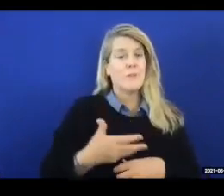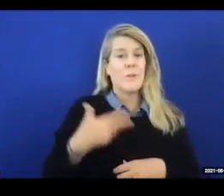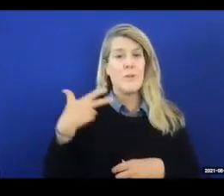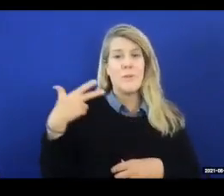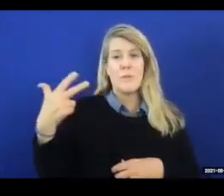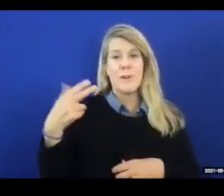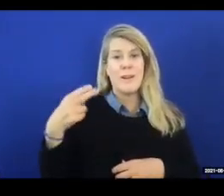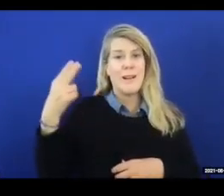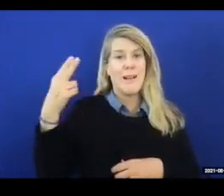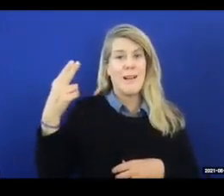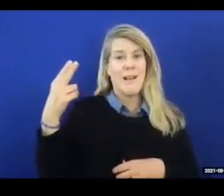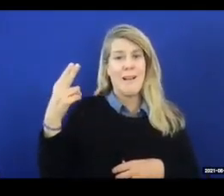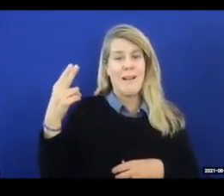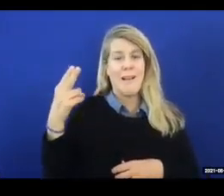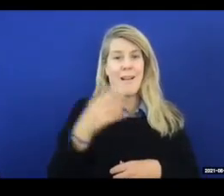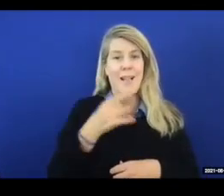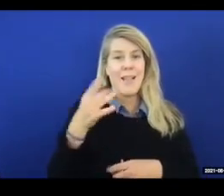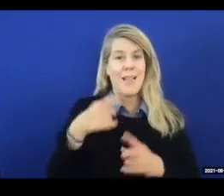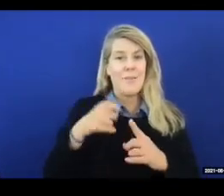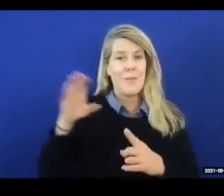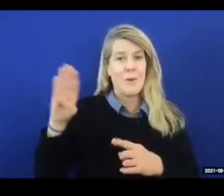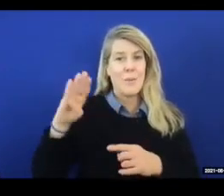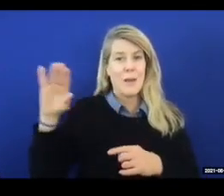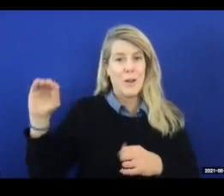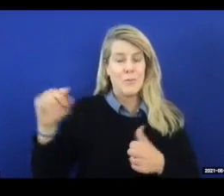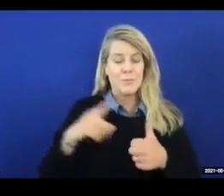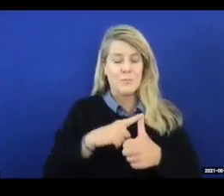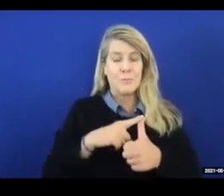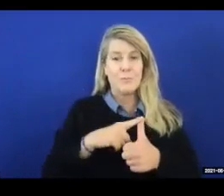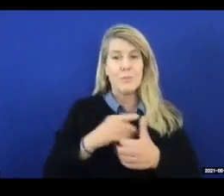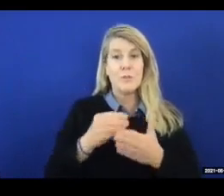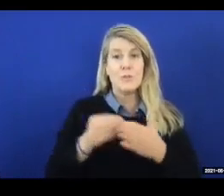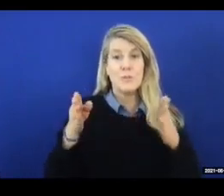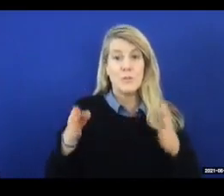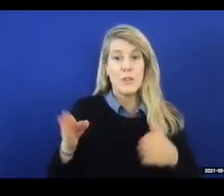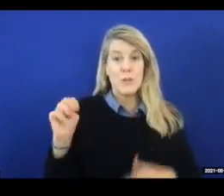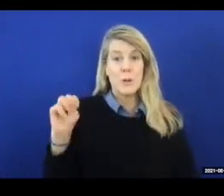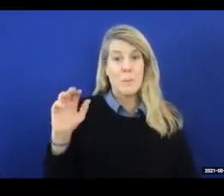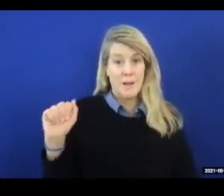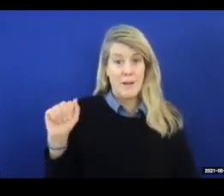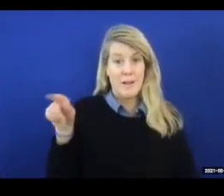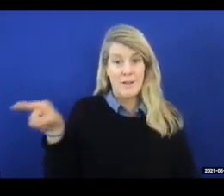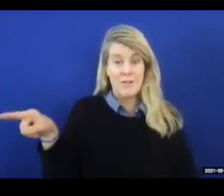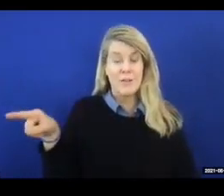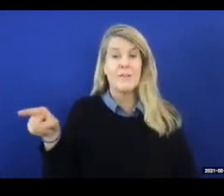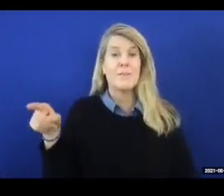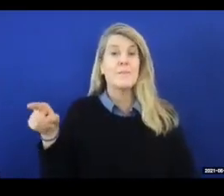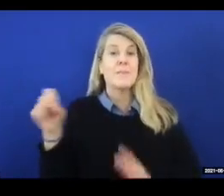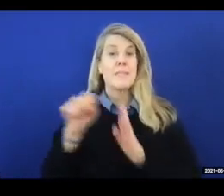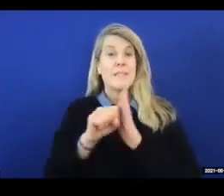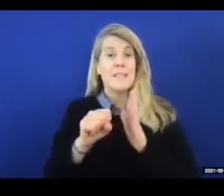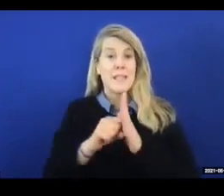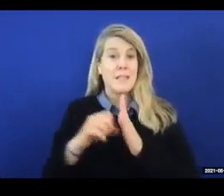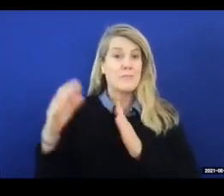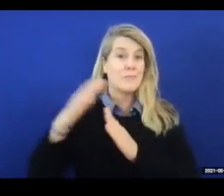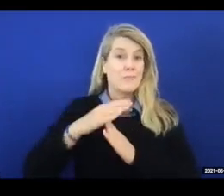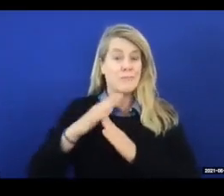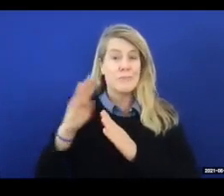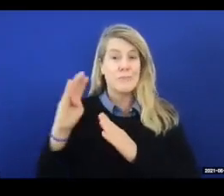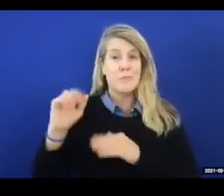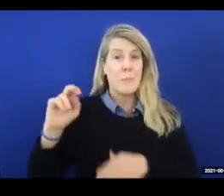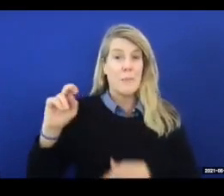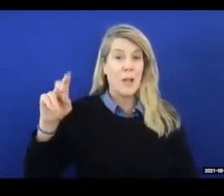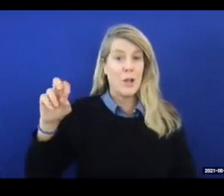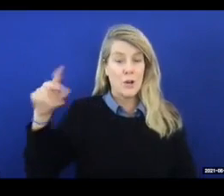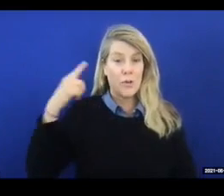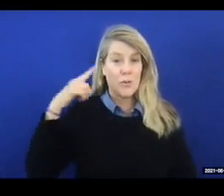3 highlights from her bio. First, Treasurer Ma is the state's primary banker for